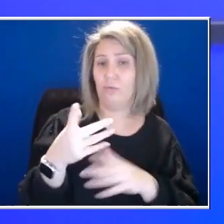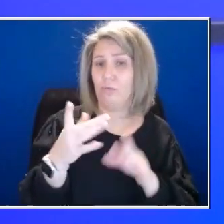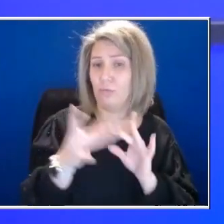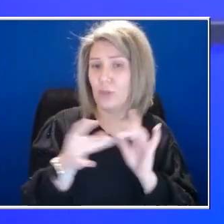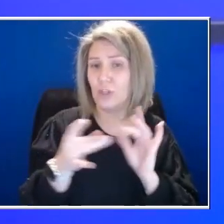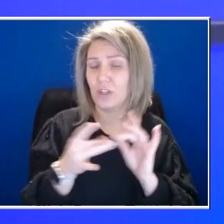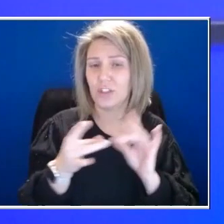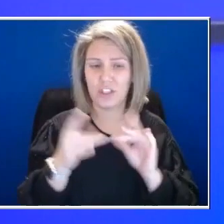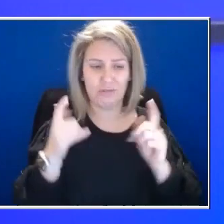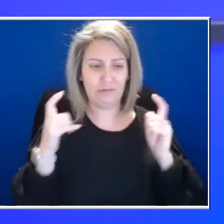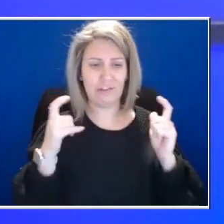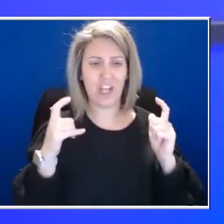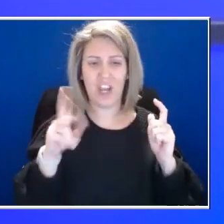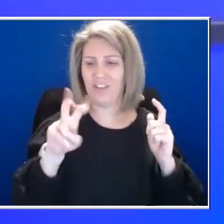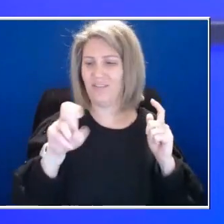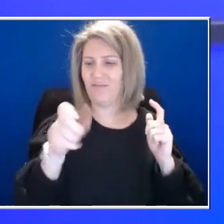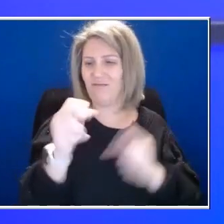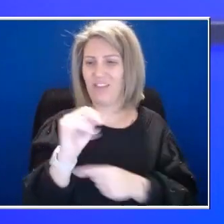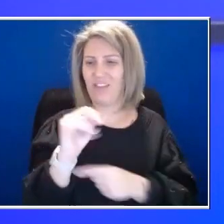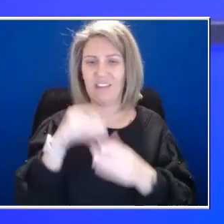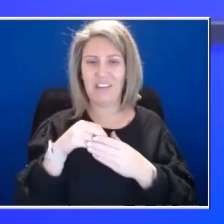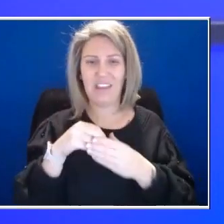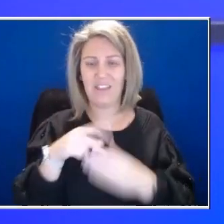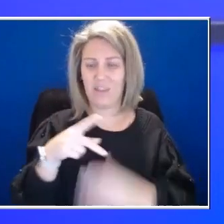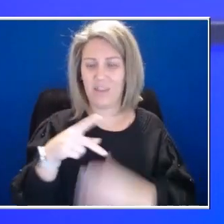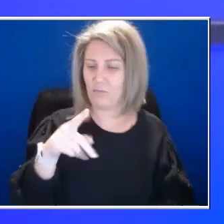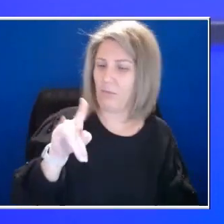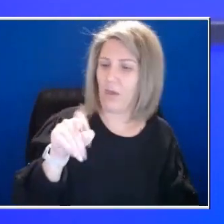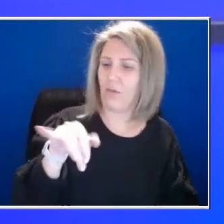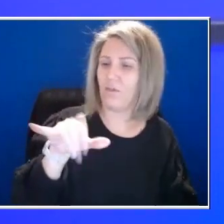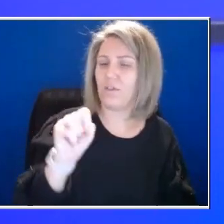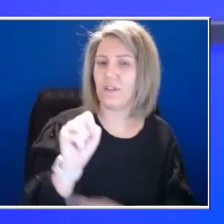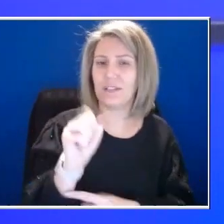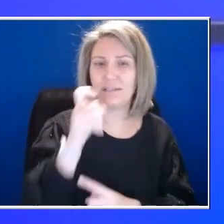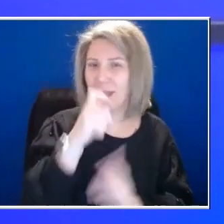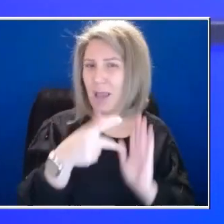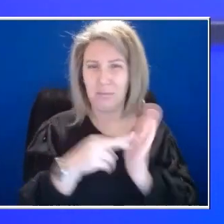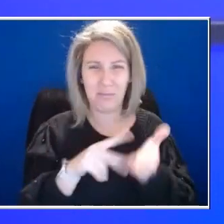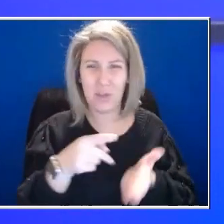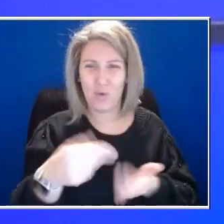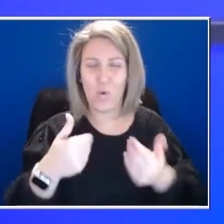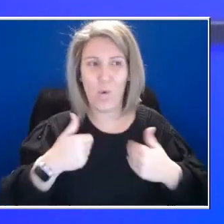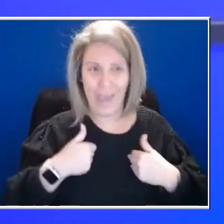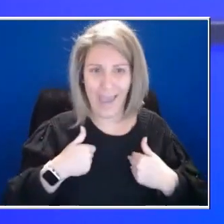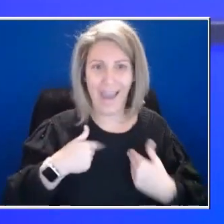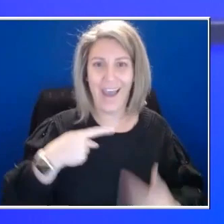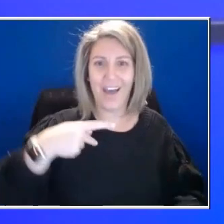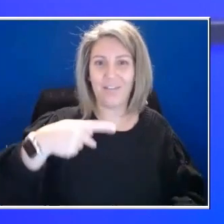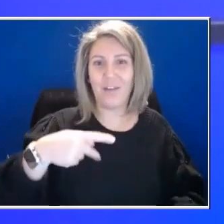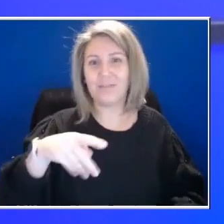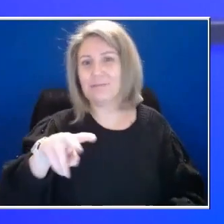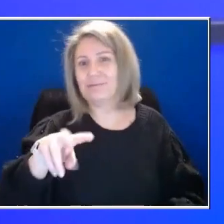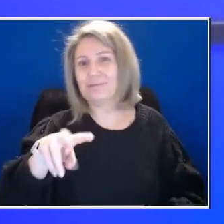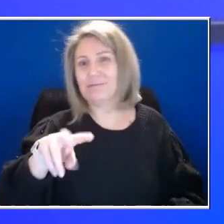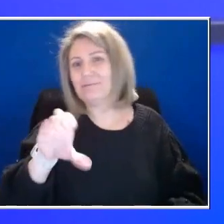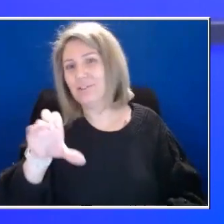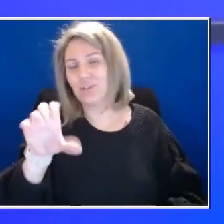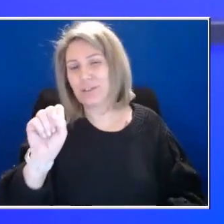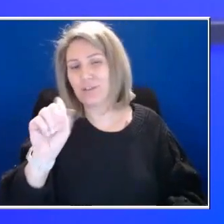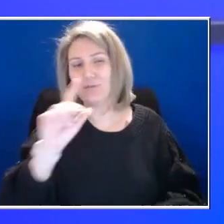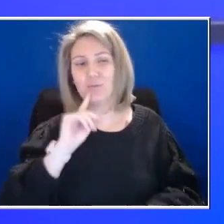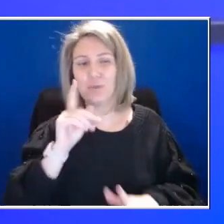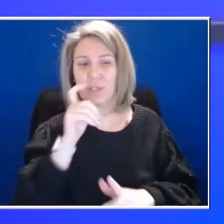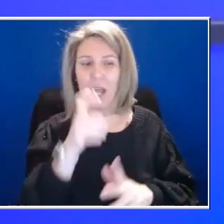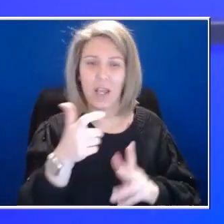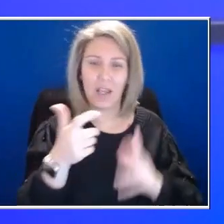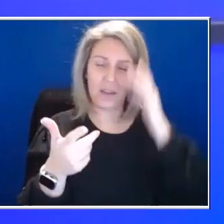vein in the pelvis doesn't necessarily mean you have pelvic congestion syndrome. It's something we see commonly. But when you start putting those pieces together from the